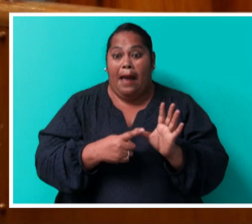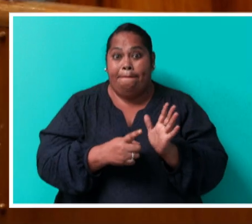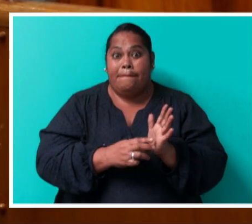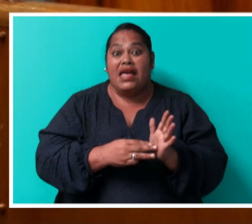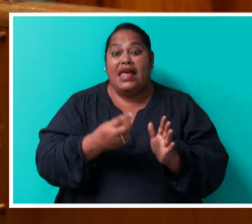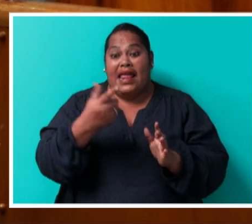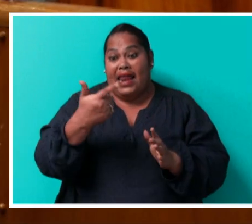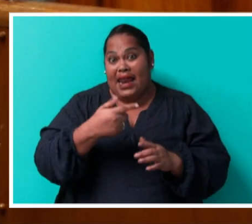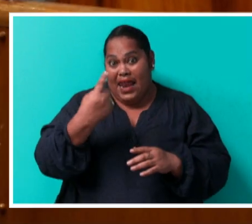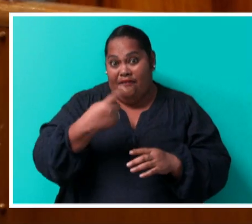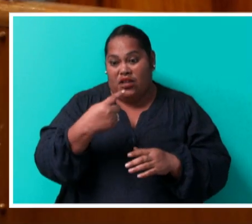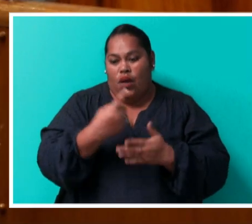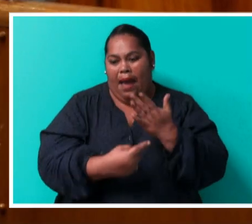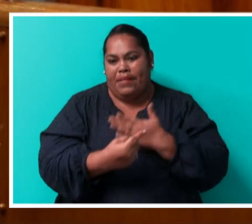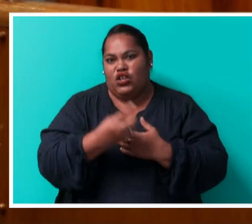2027.